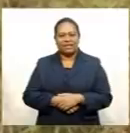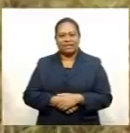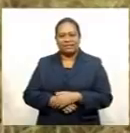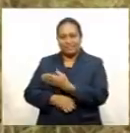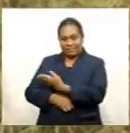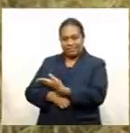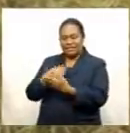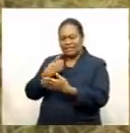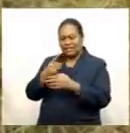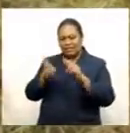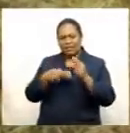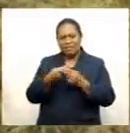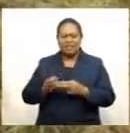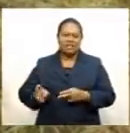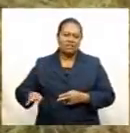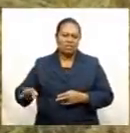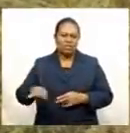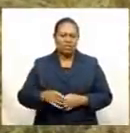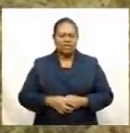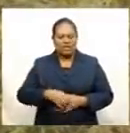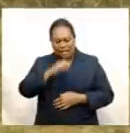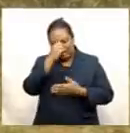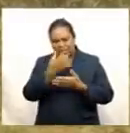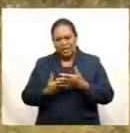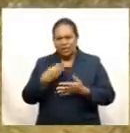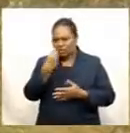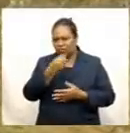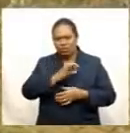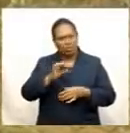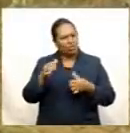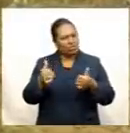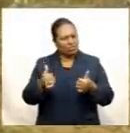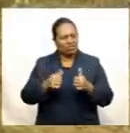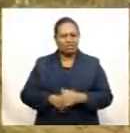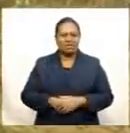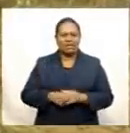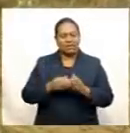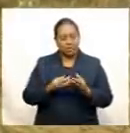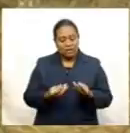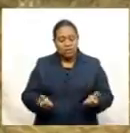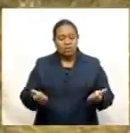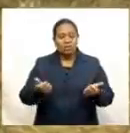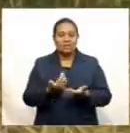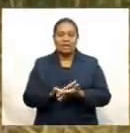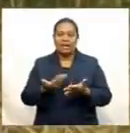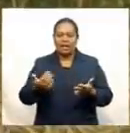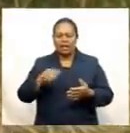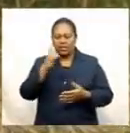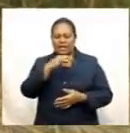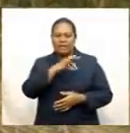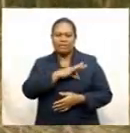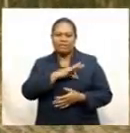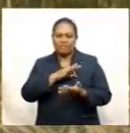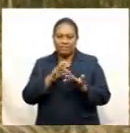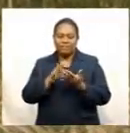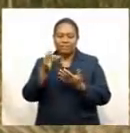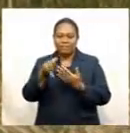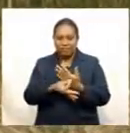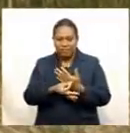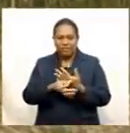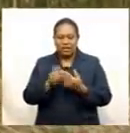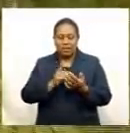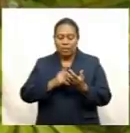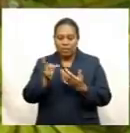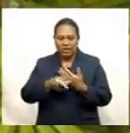have experienced food insecurity. Their solution? A farming scheme that will benefit all 15 families